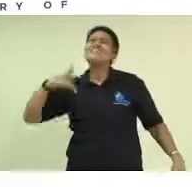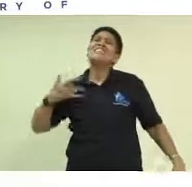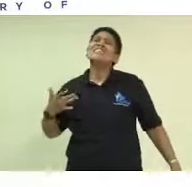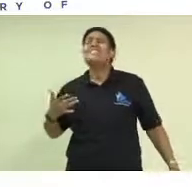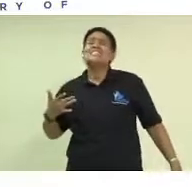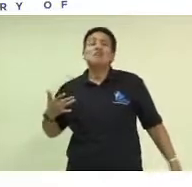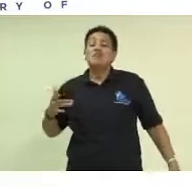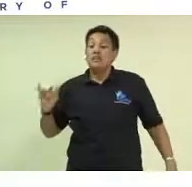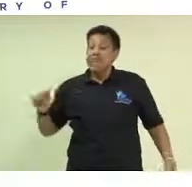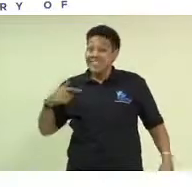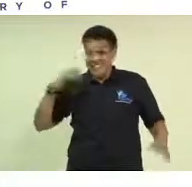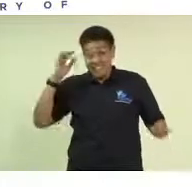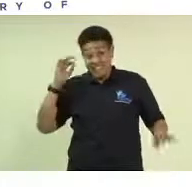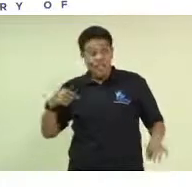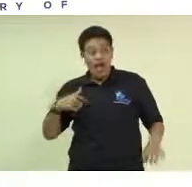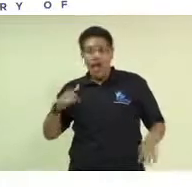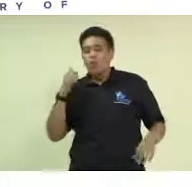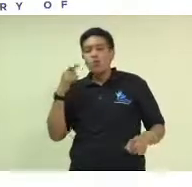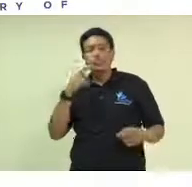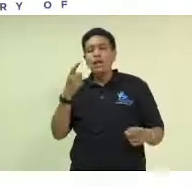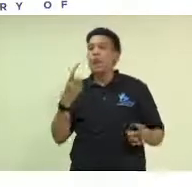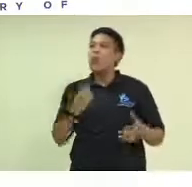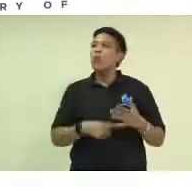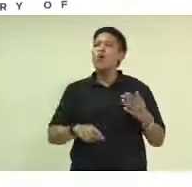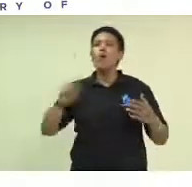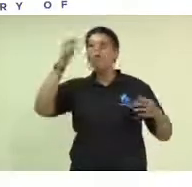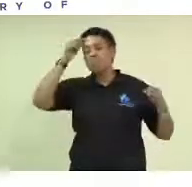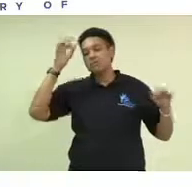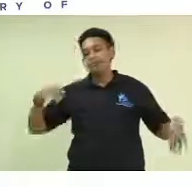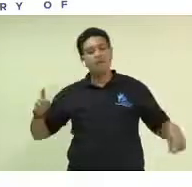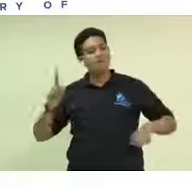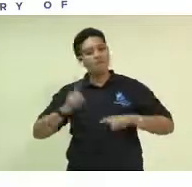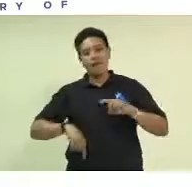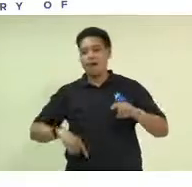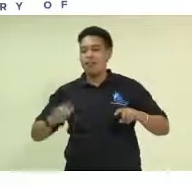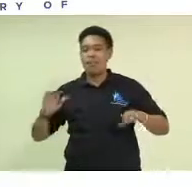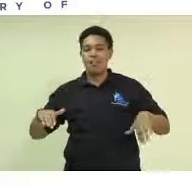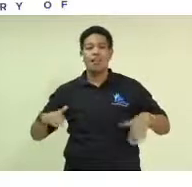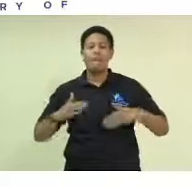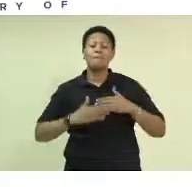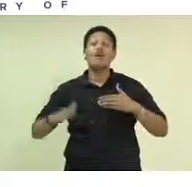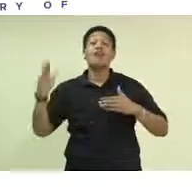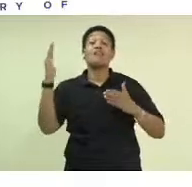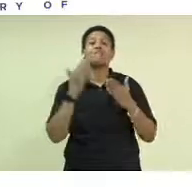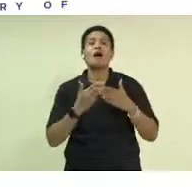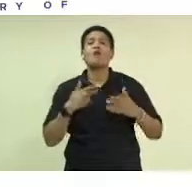subscribe to, and therefore not be definitive on any position beyond the fact that we